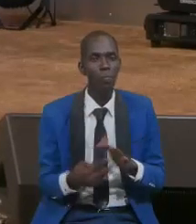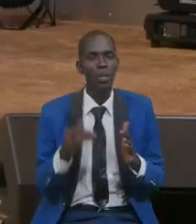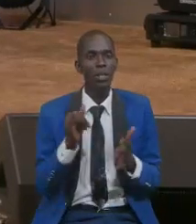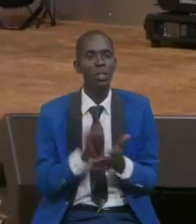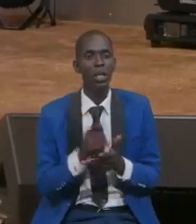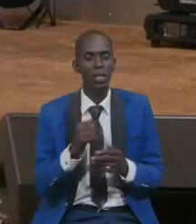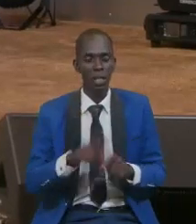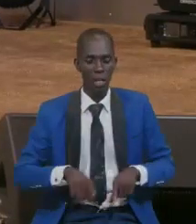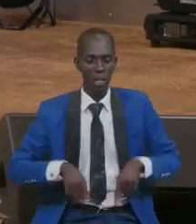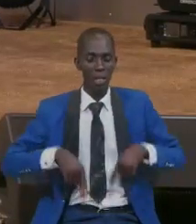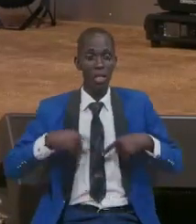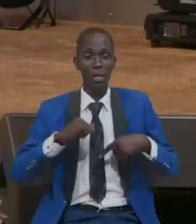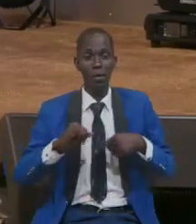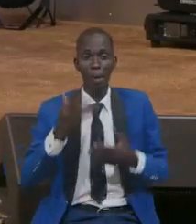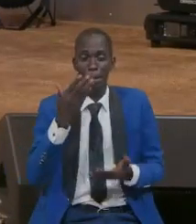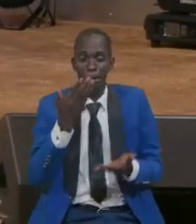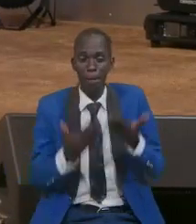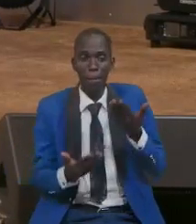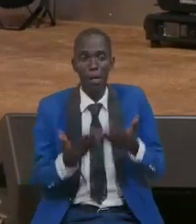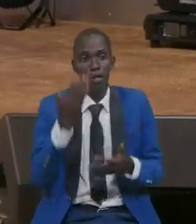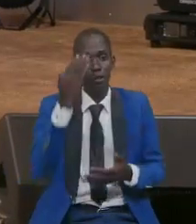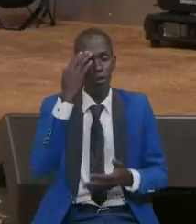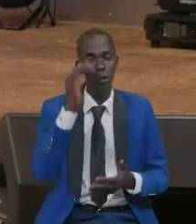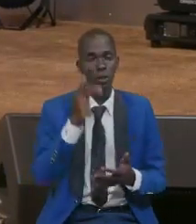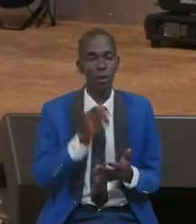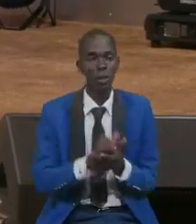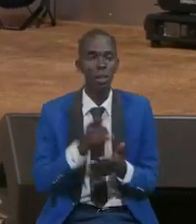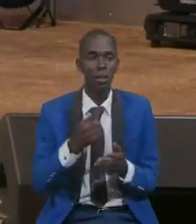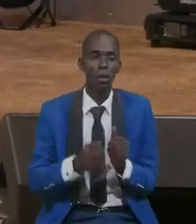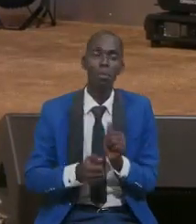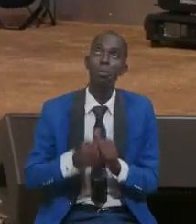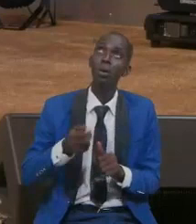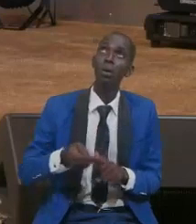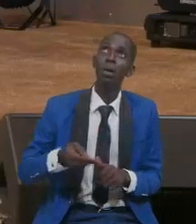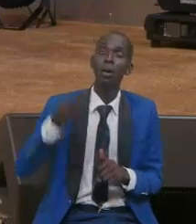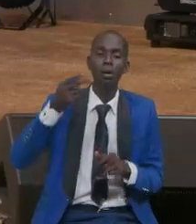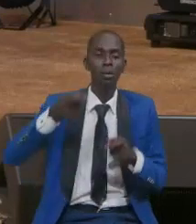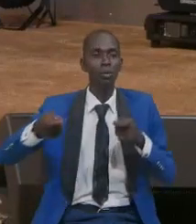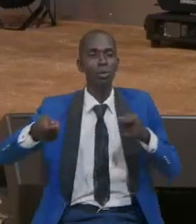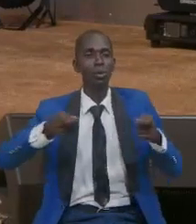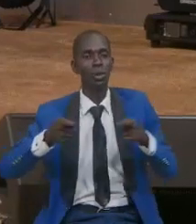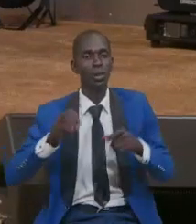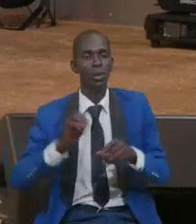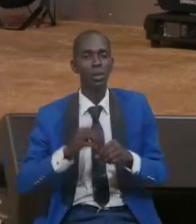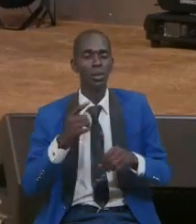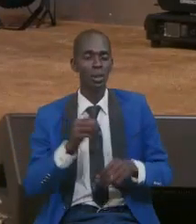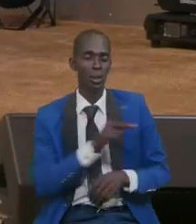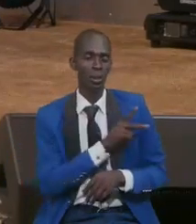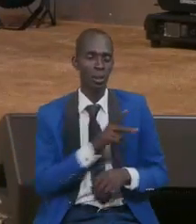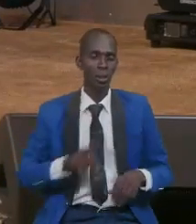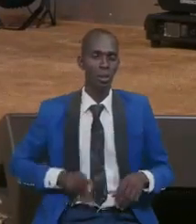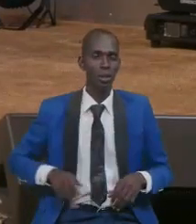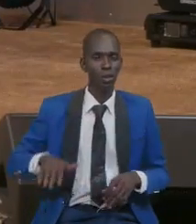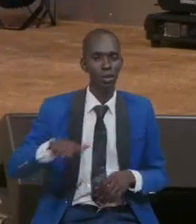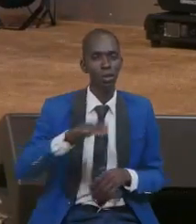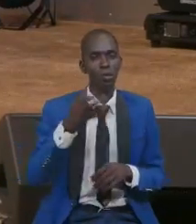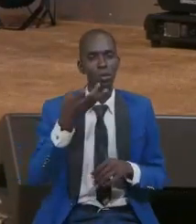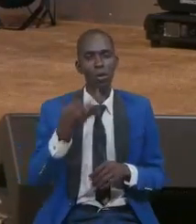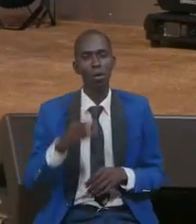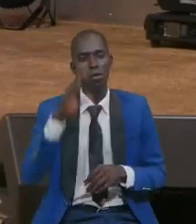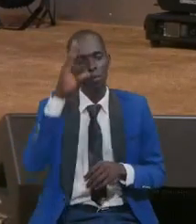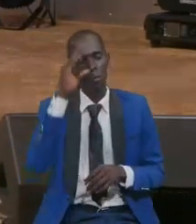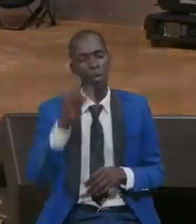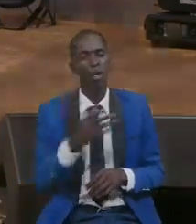may know that the Most High ruleth in the kingdom of men,